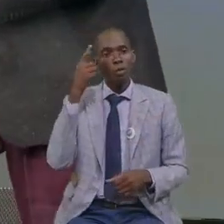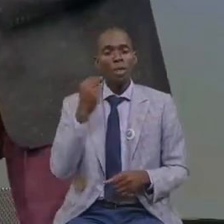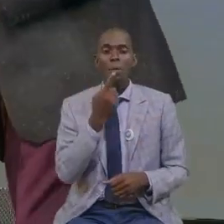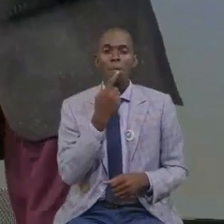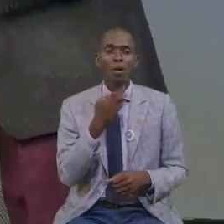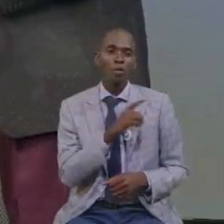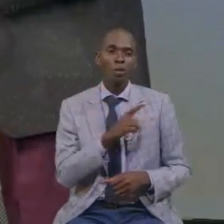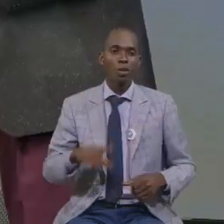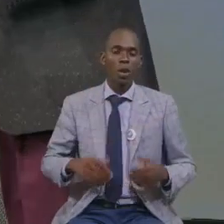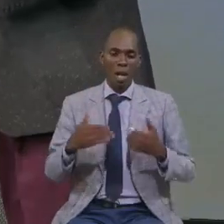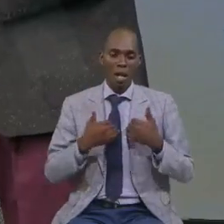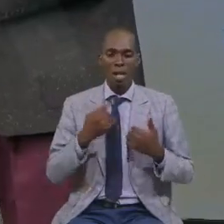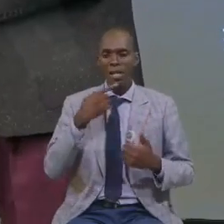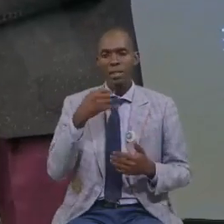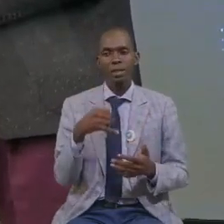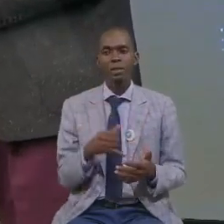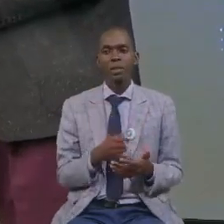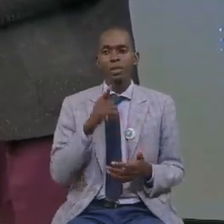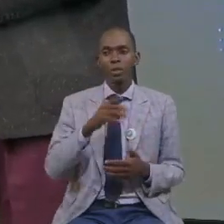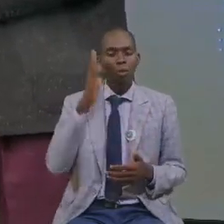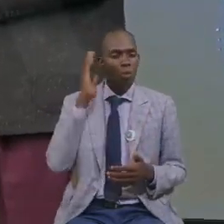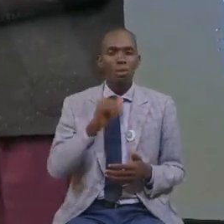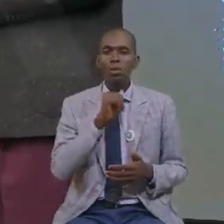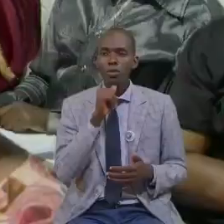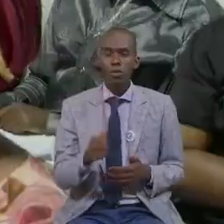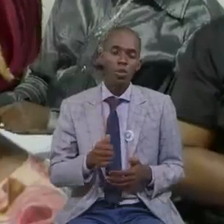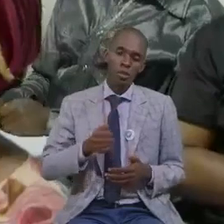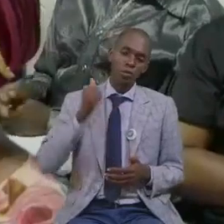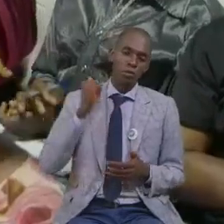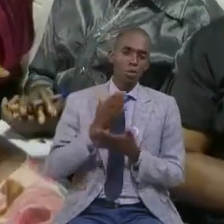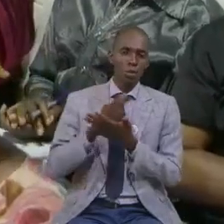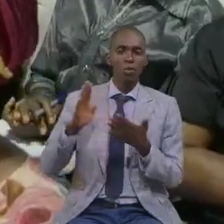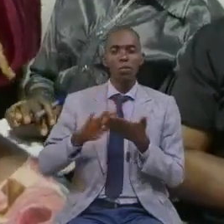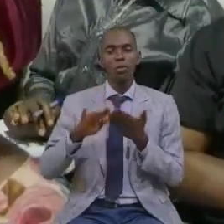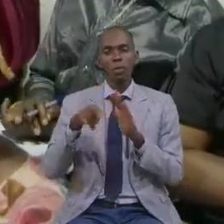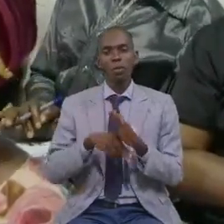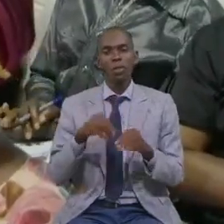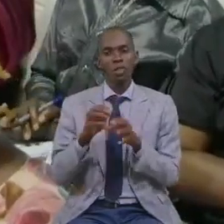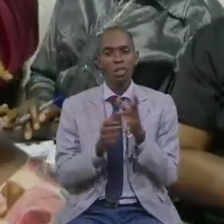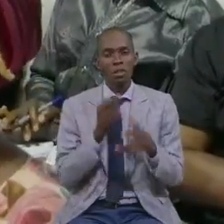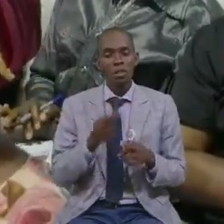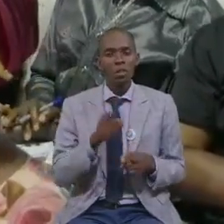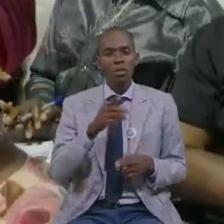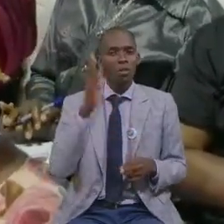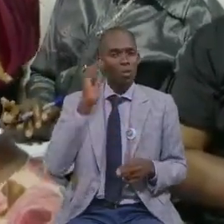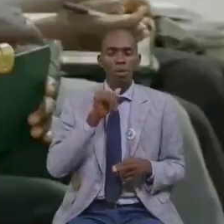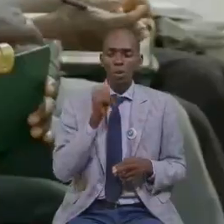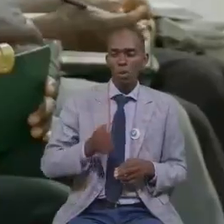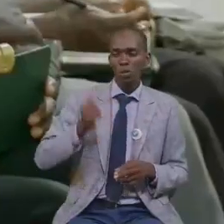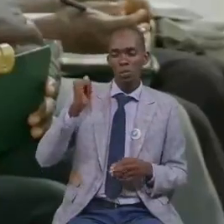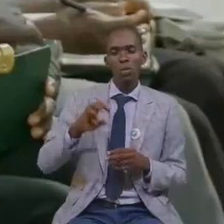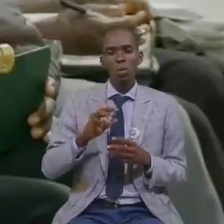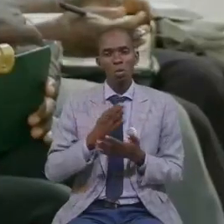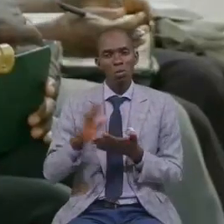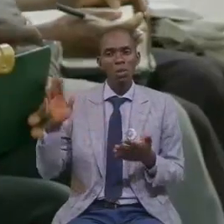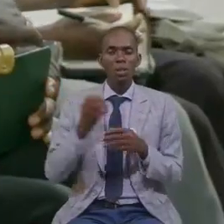has spoken it. You will not refuse forgiveness. You will not refuse salvation. You